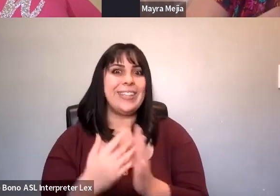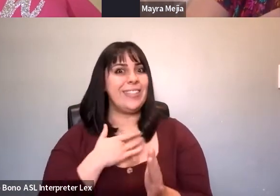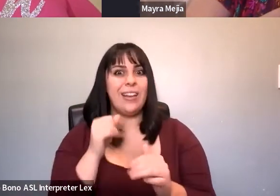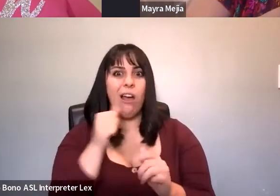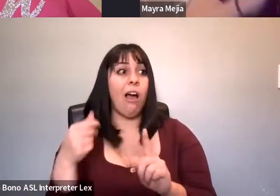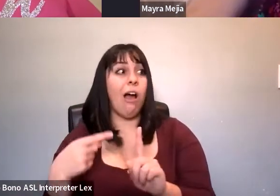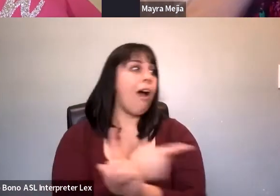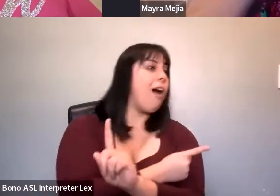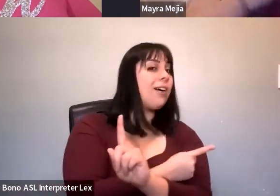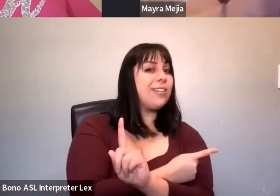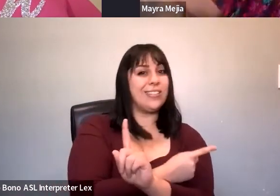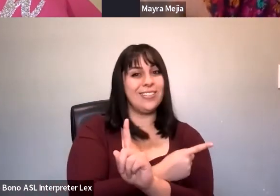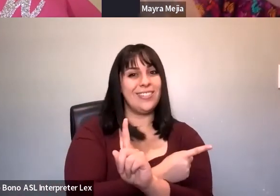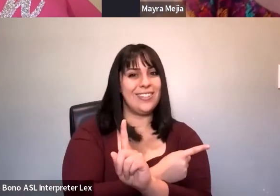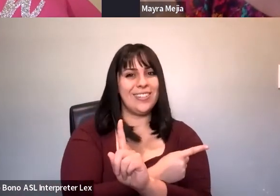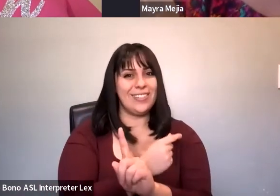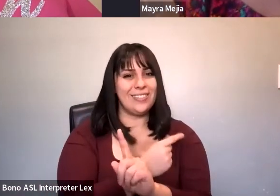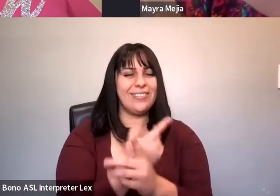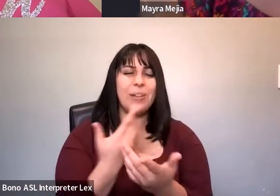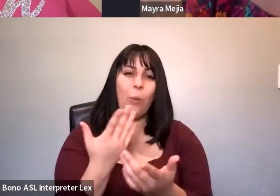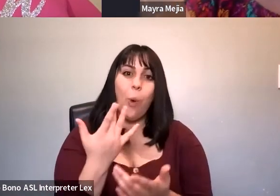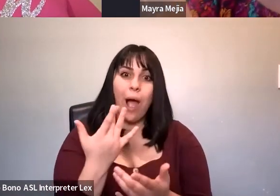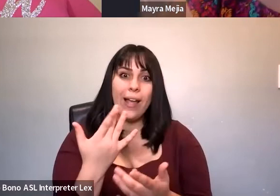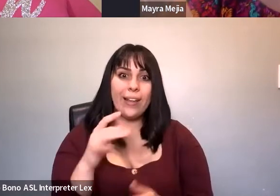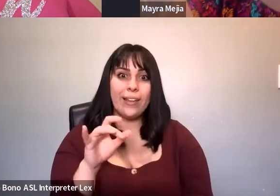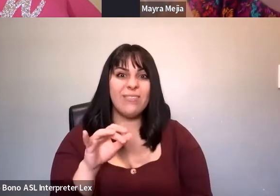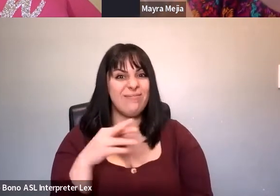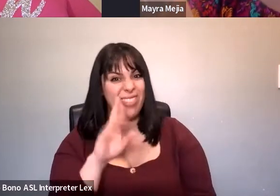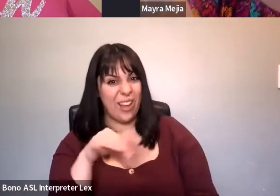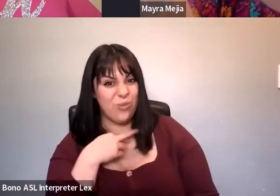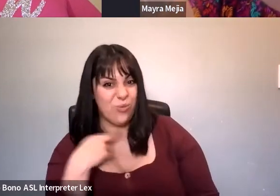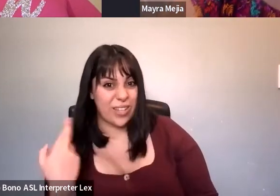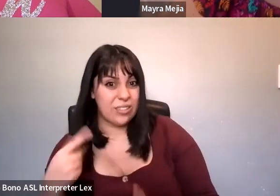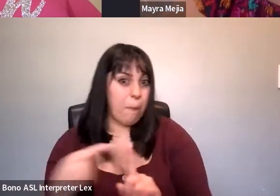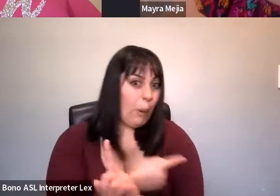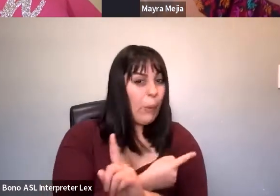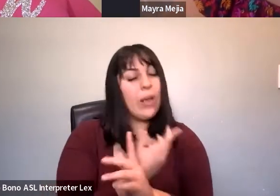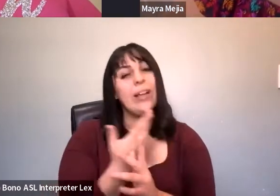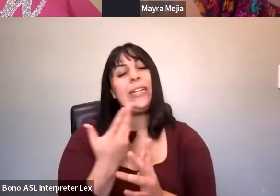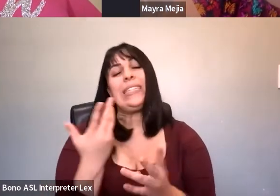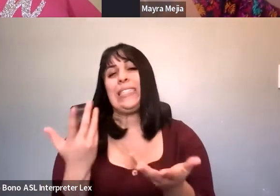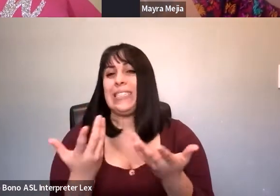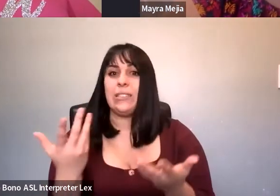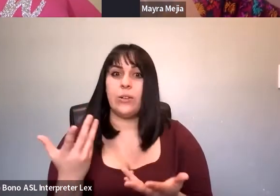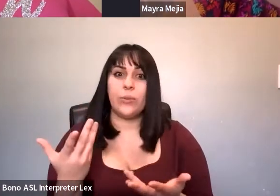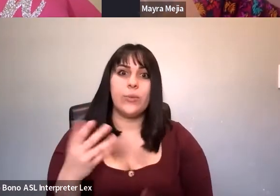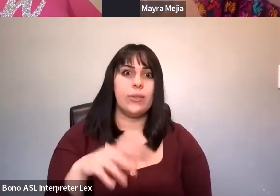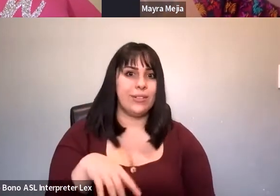take that risk, they give it like half a second. And if it doesn't succeed crazy, like,